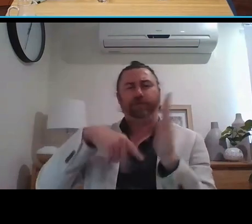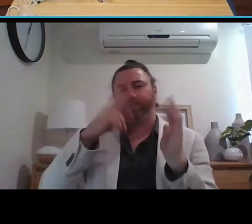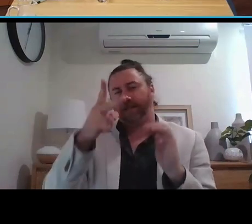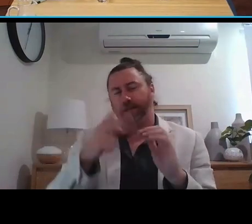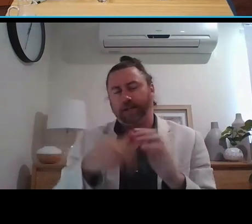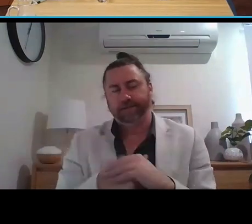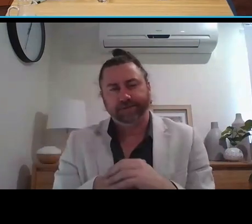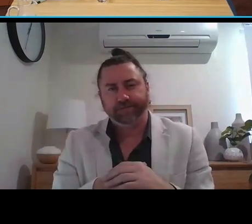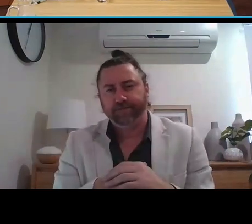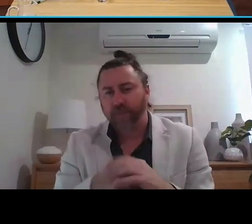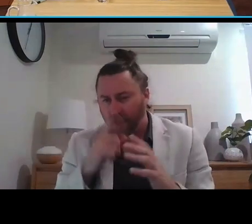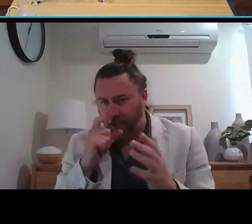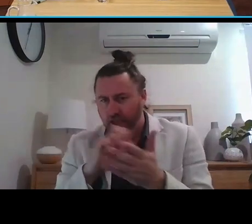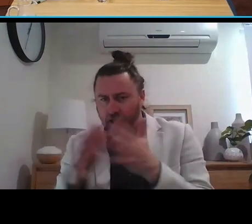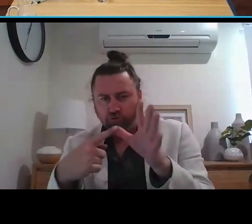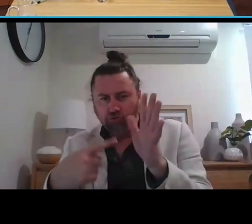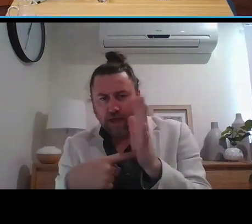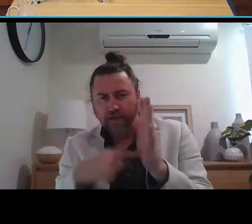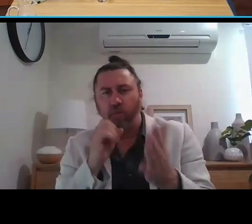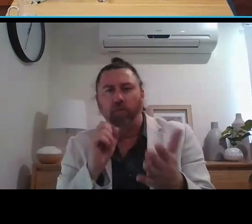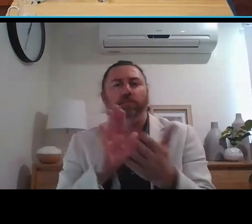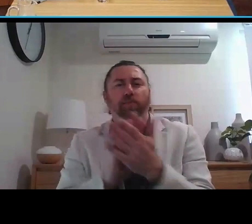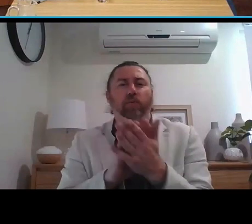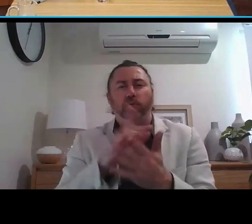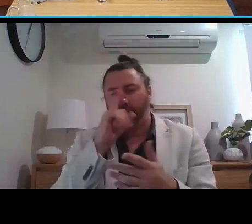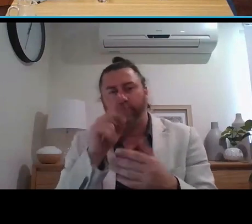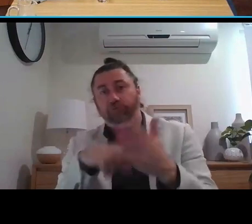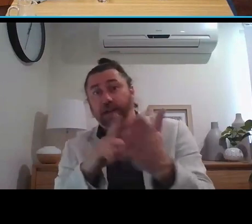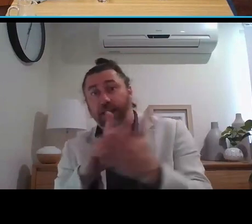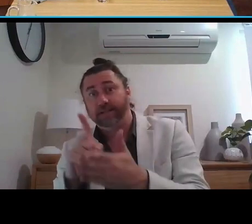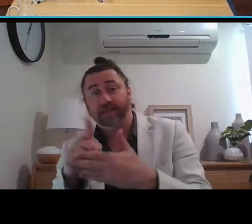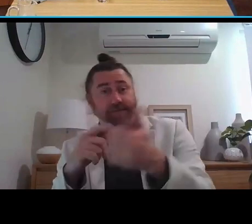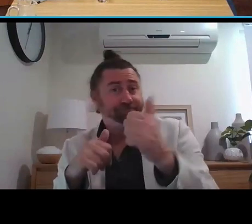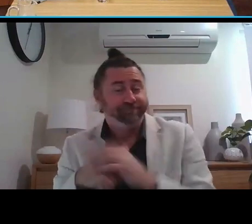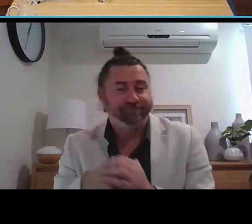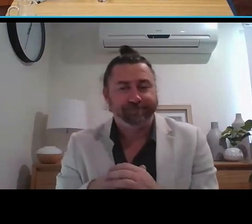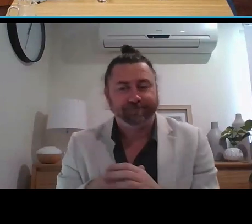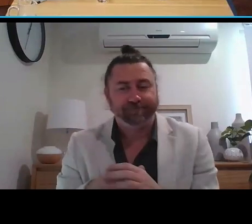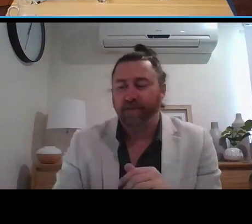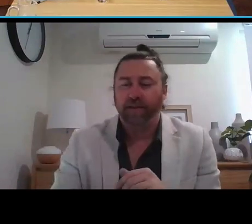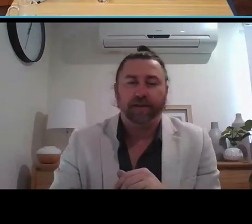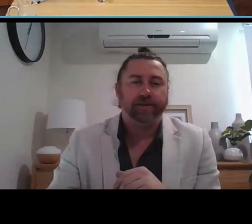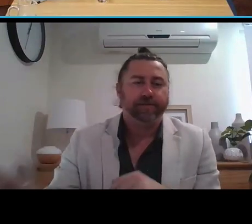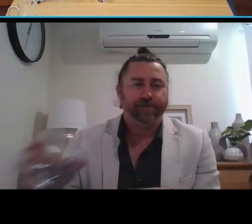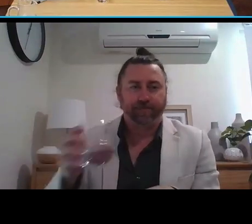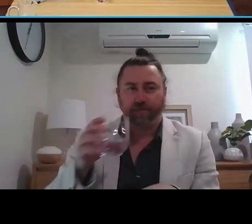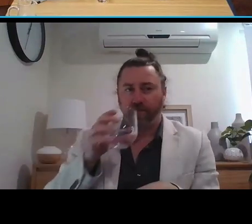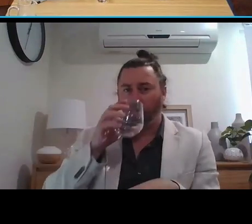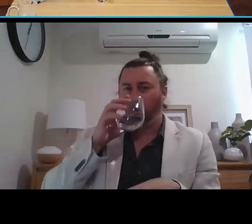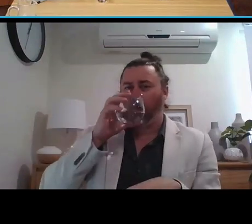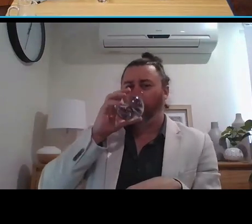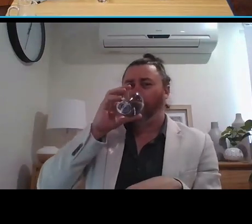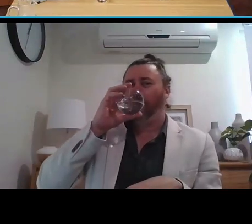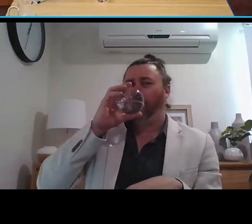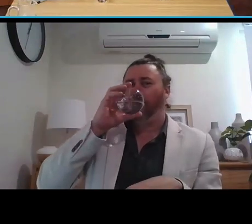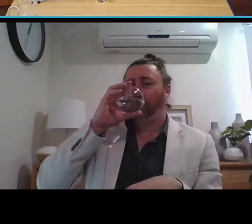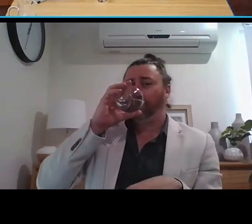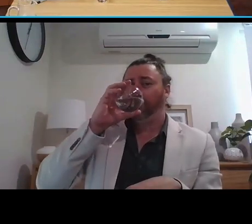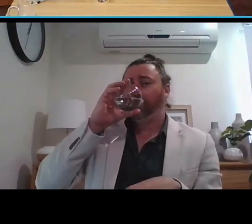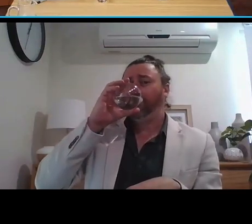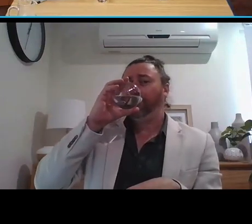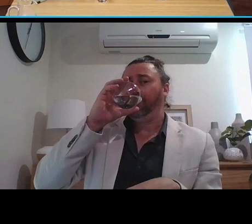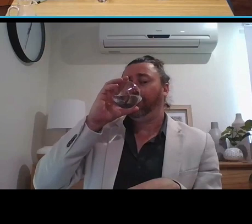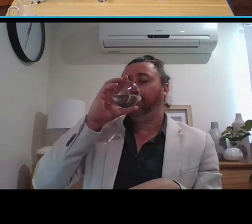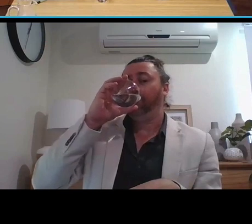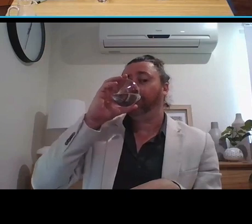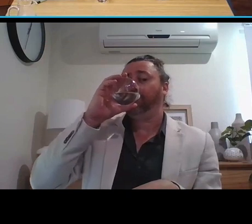hopefully in the chat on this webinar too. Cool. Thanks, Josh. Thanks, Tom. So the next one that we heard is